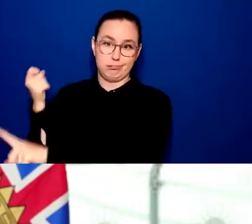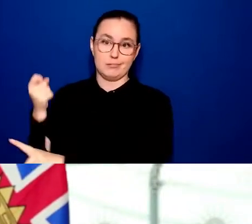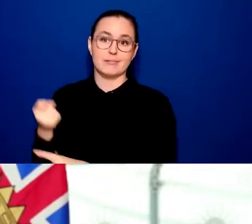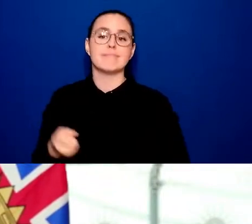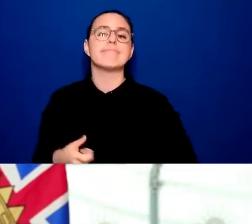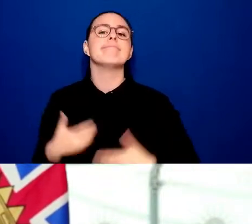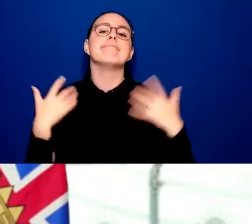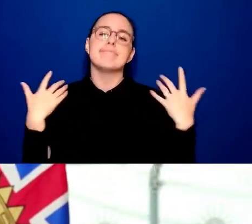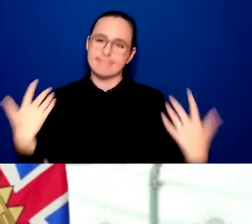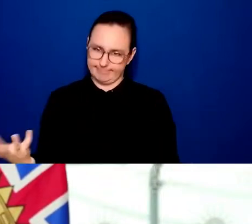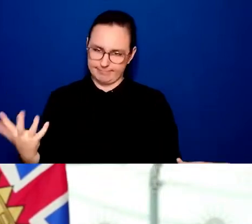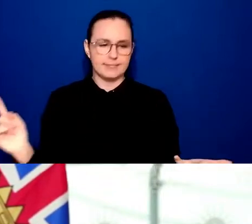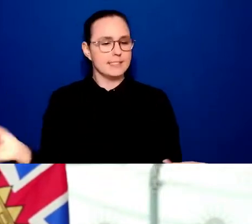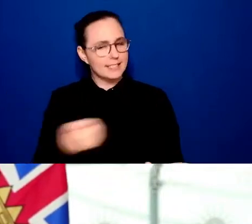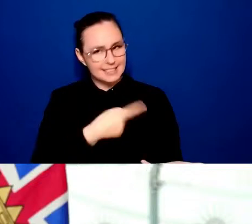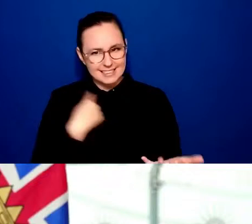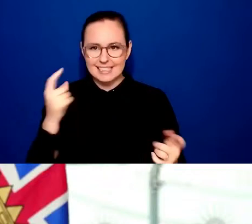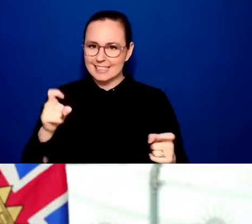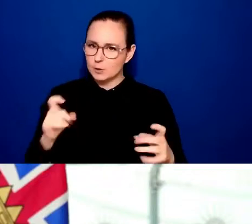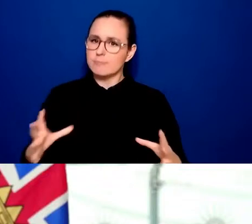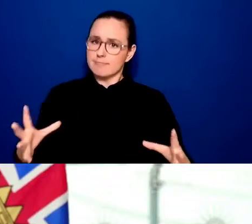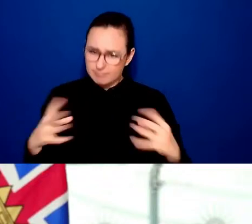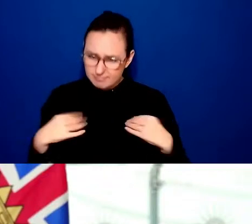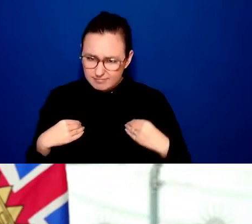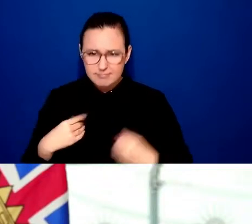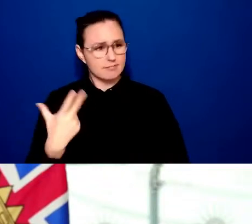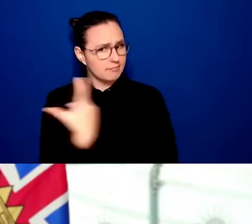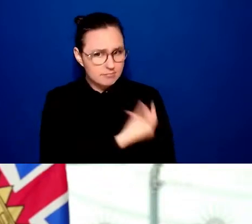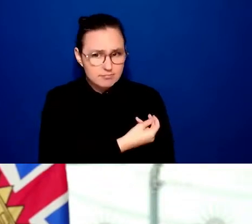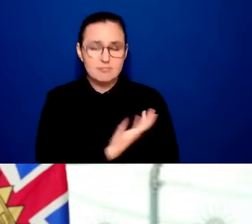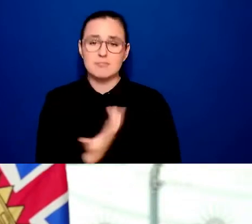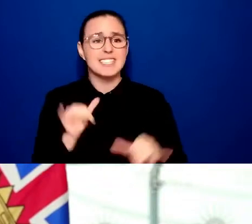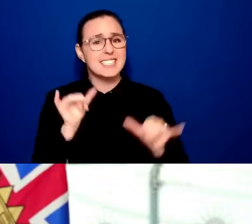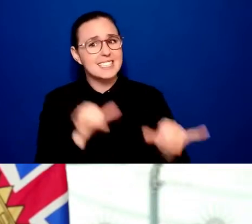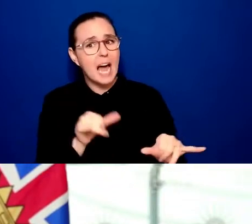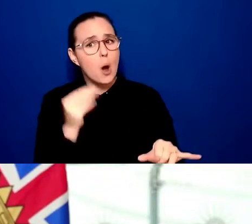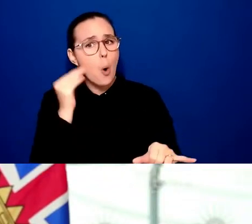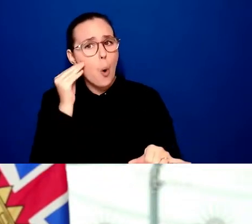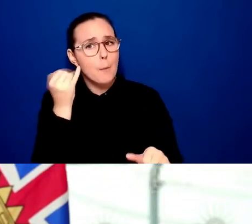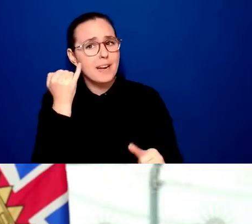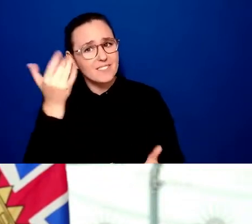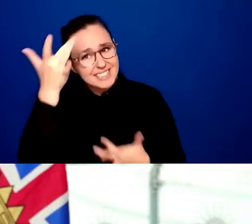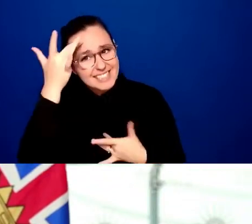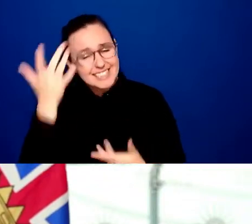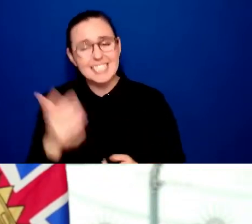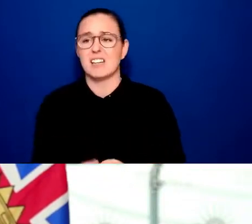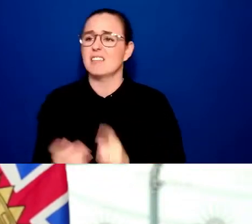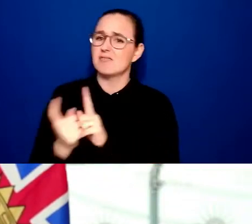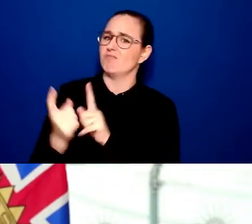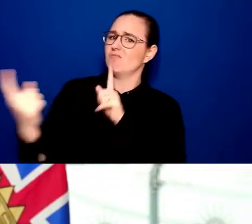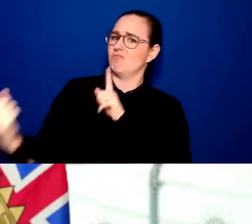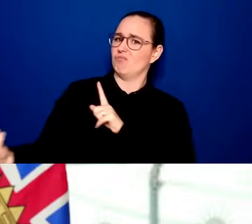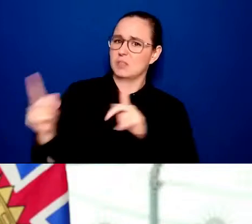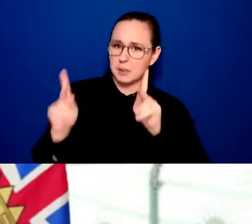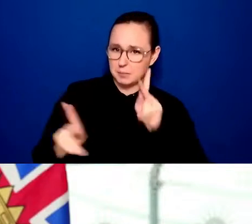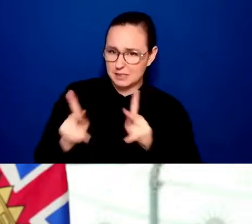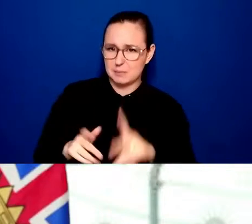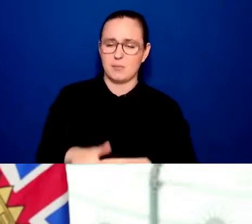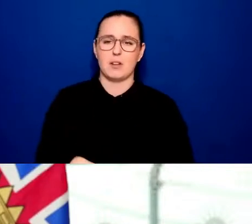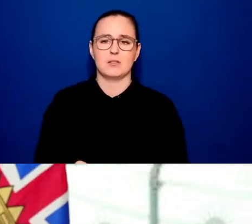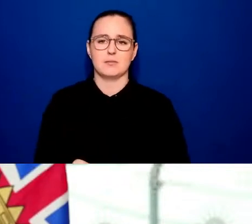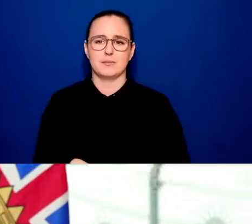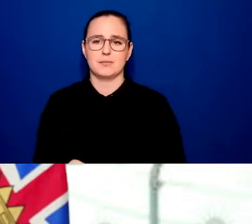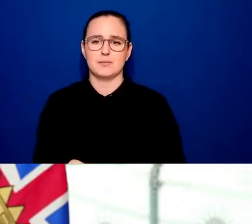vaccinated, to stay home, to stay away from others if we're not feeling well ourselves, to continue to take those basic